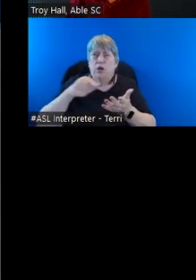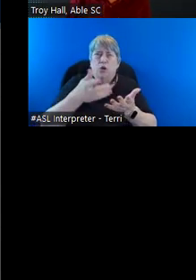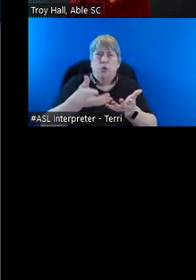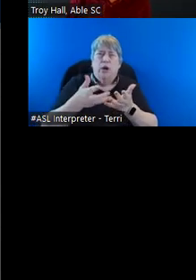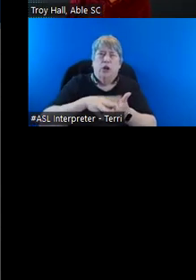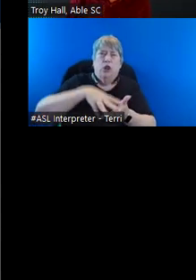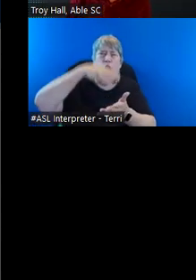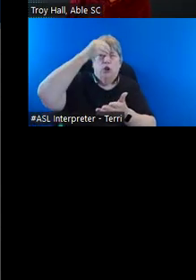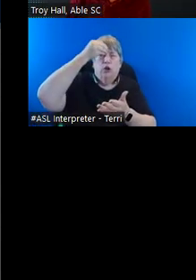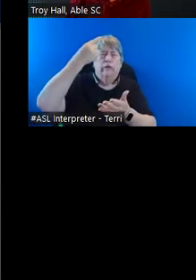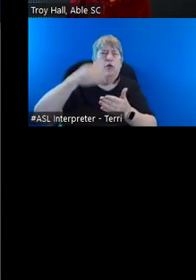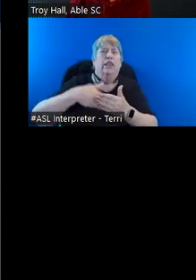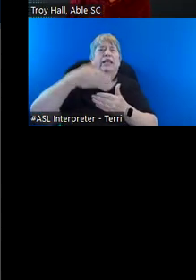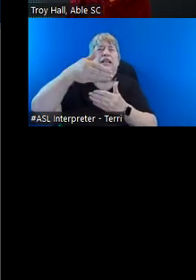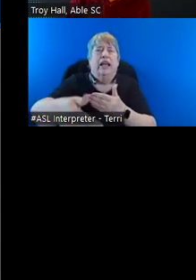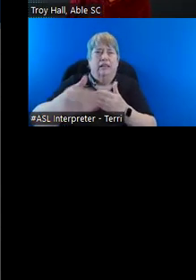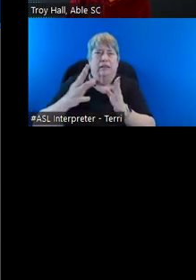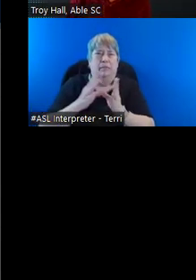gain?